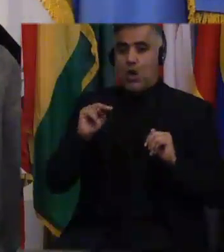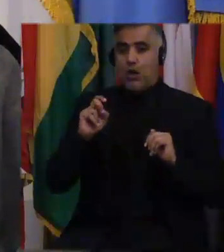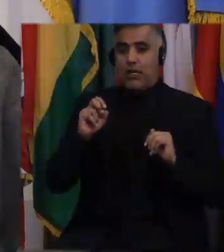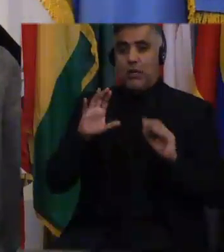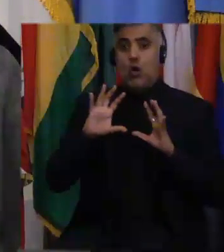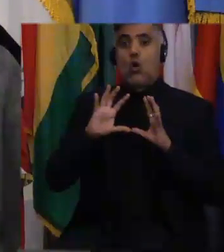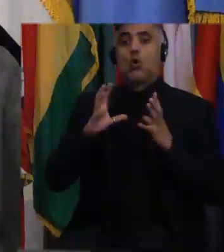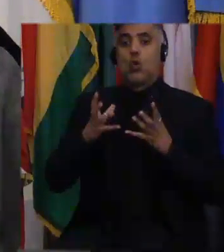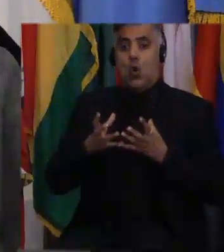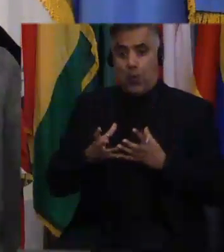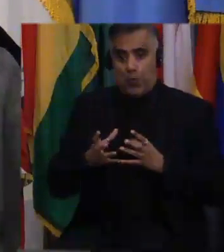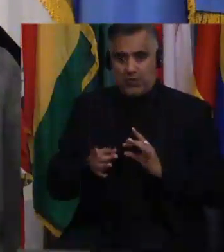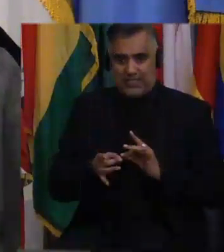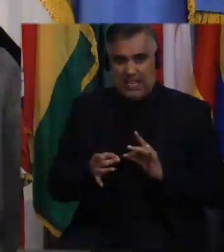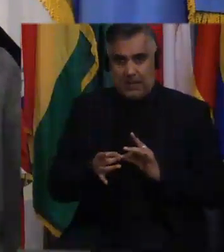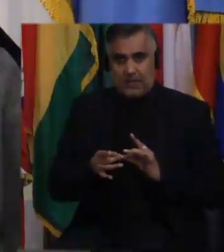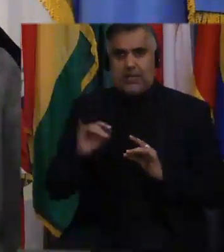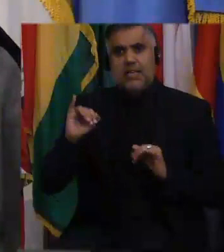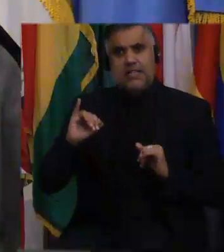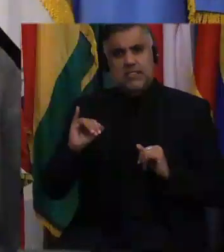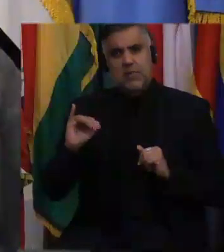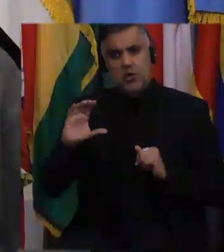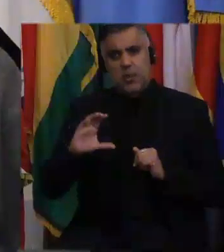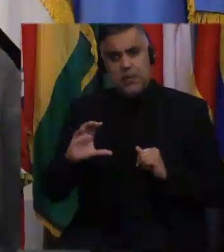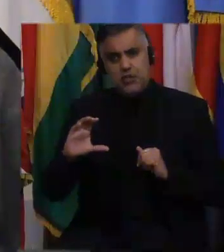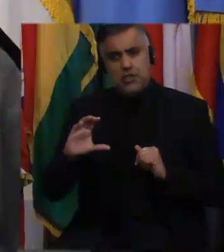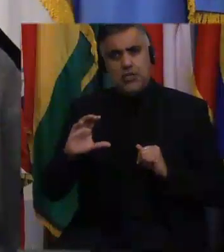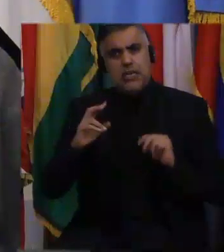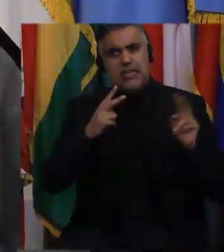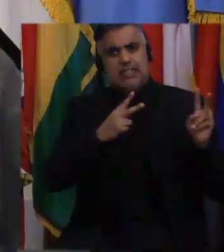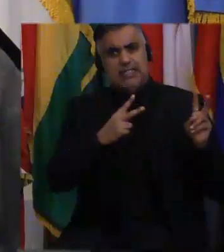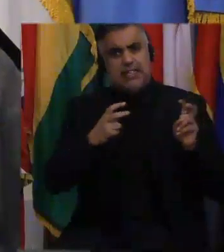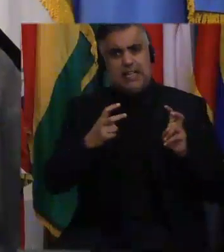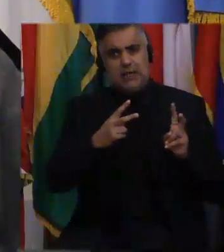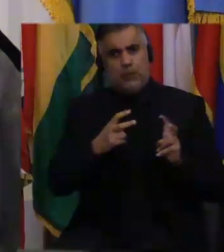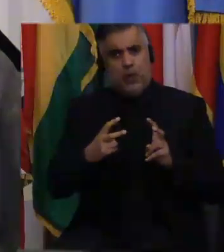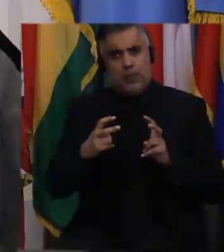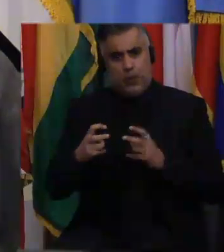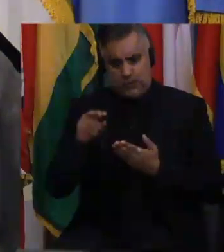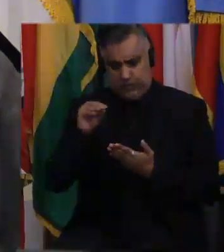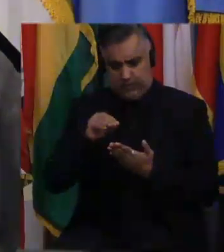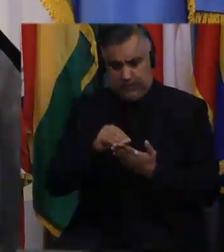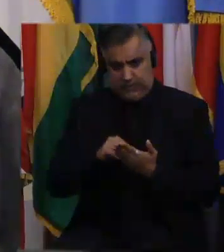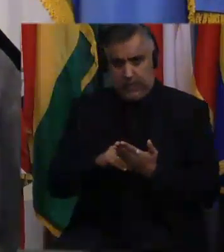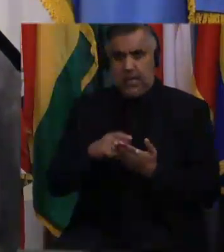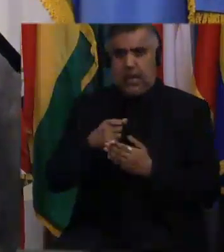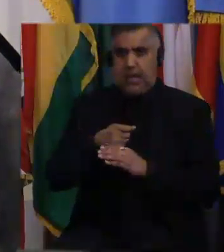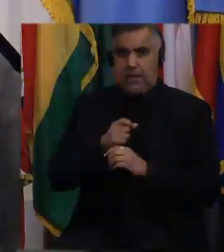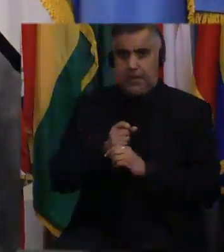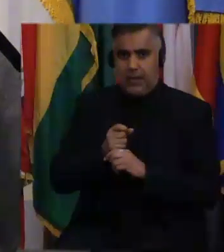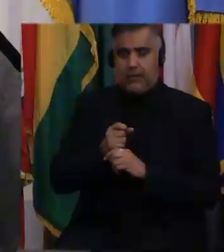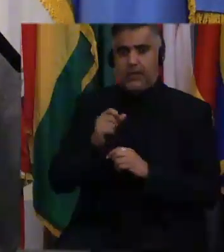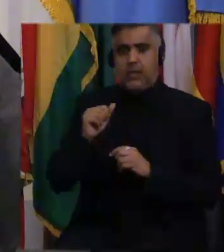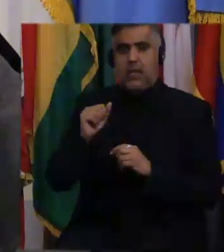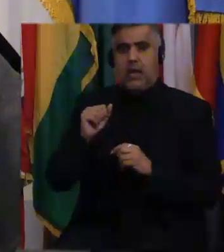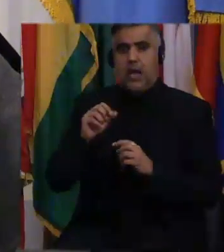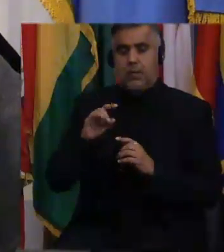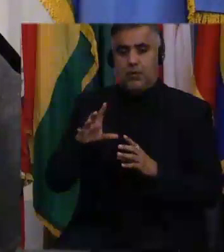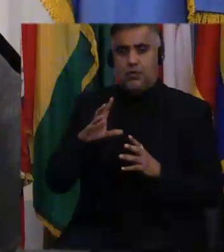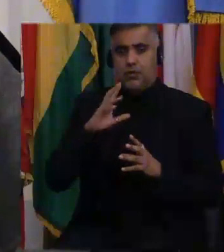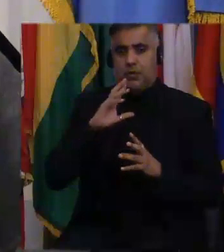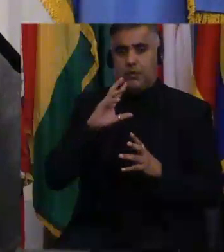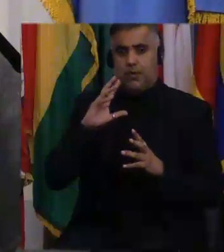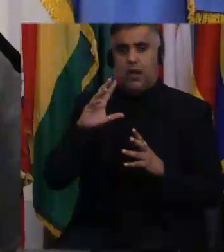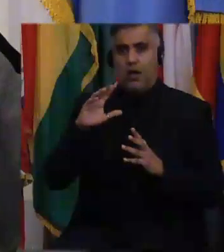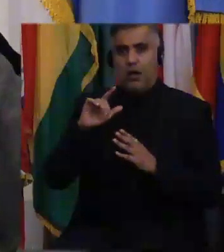global statements. The Istanbul Convention takes from those and makes what used to be soft law in